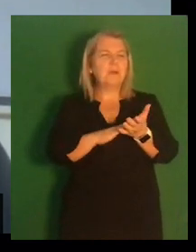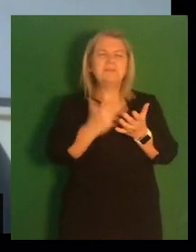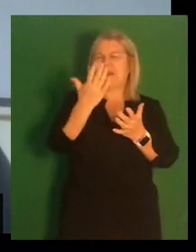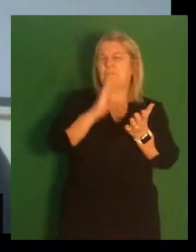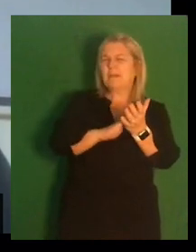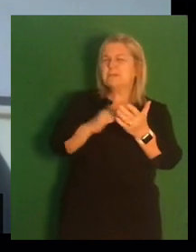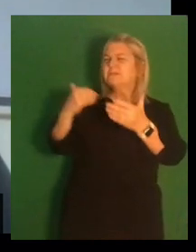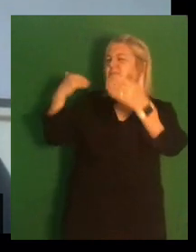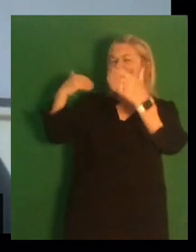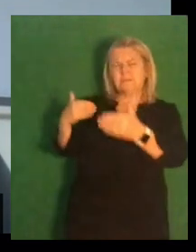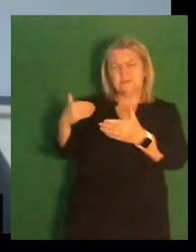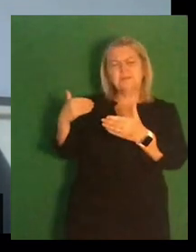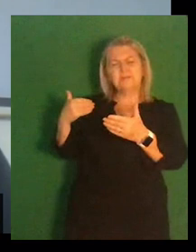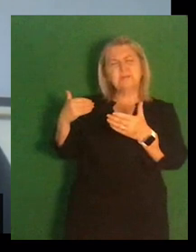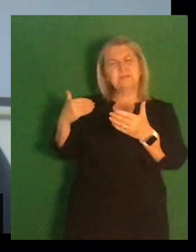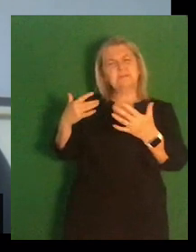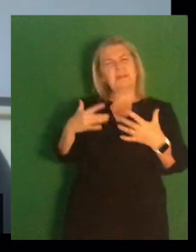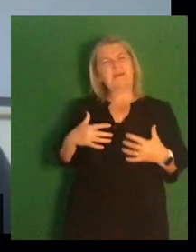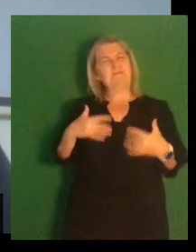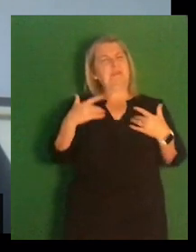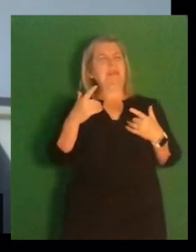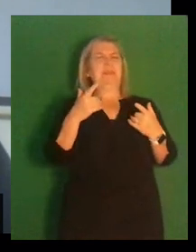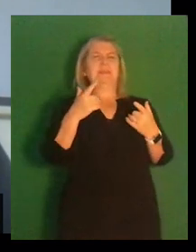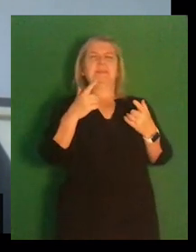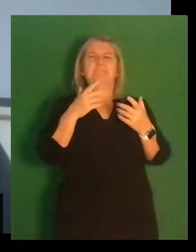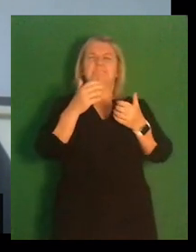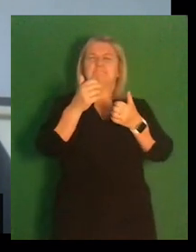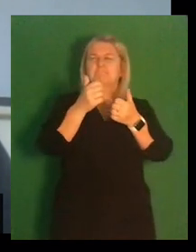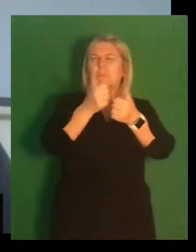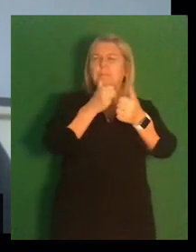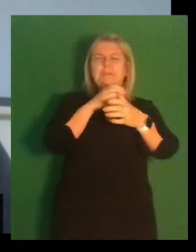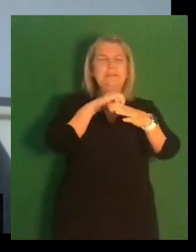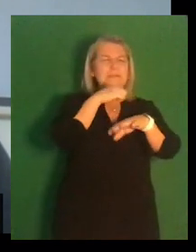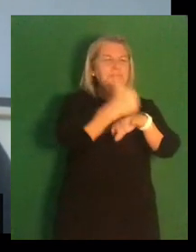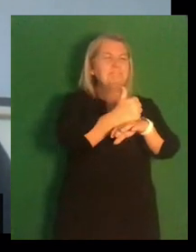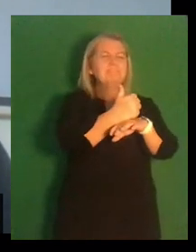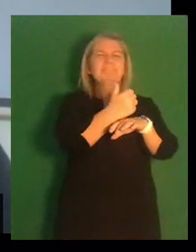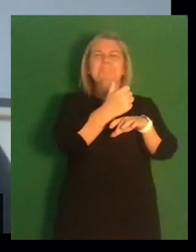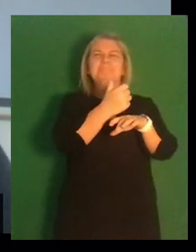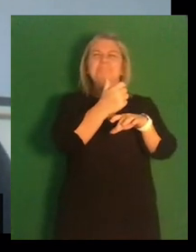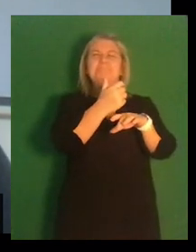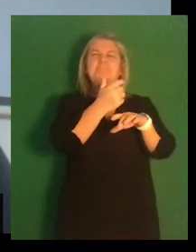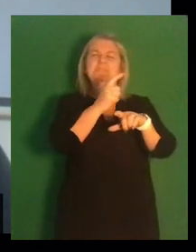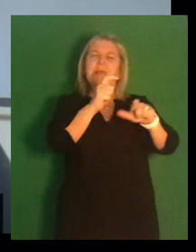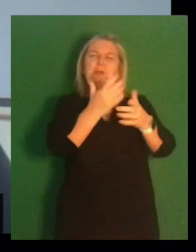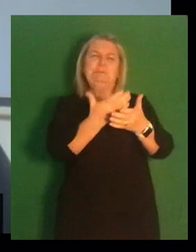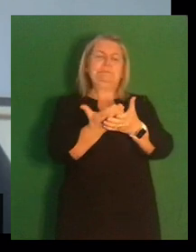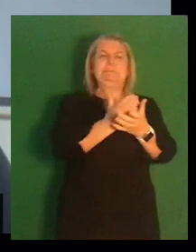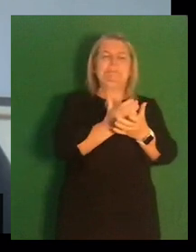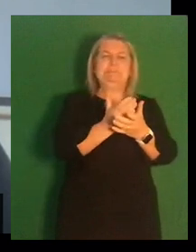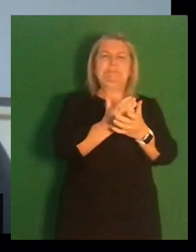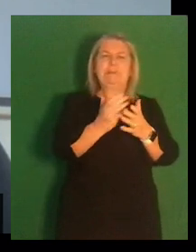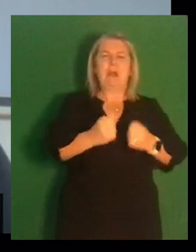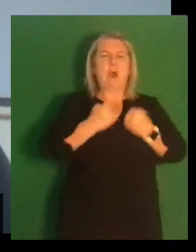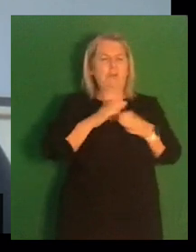made institutions really question themselves. So there has been, during the pandemic, there's also